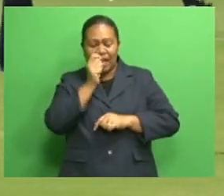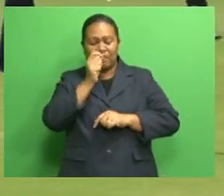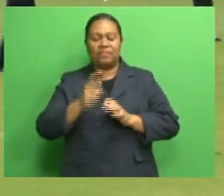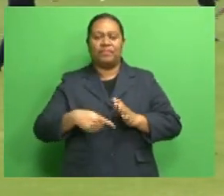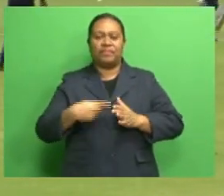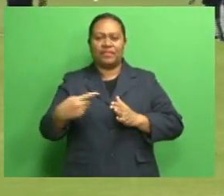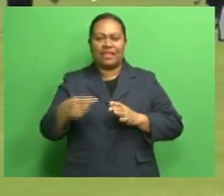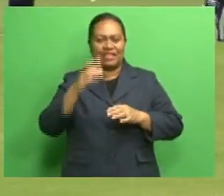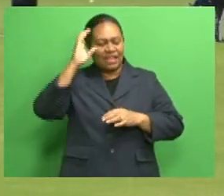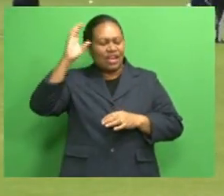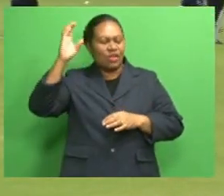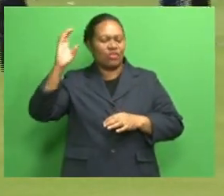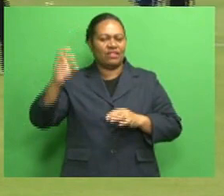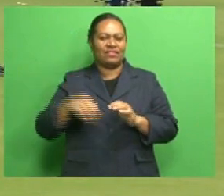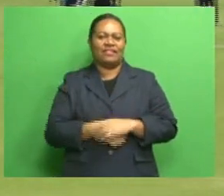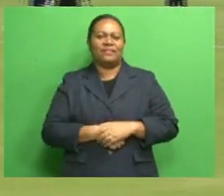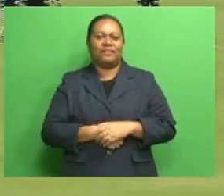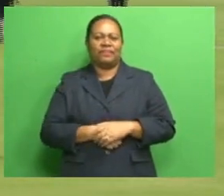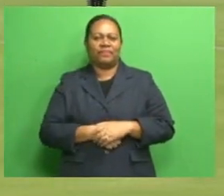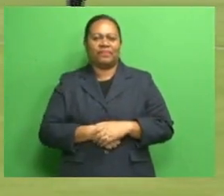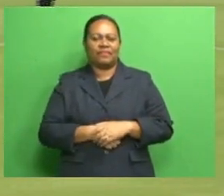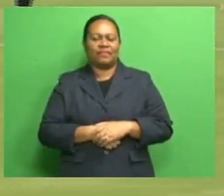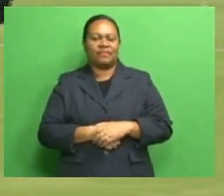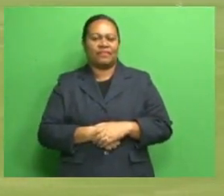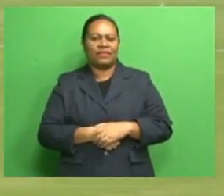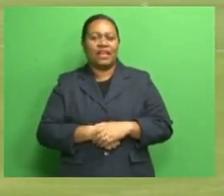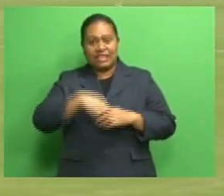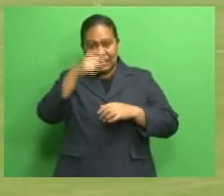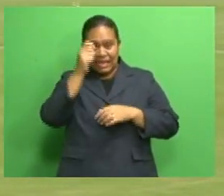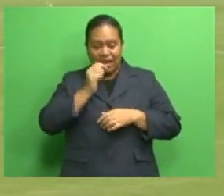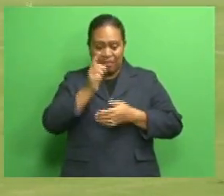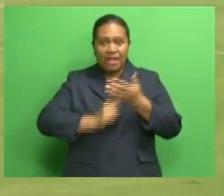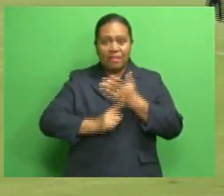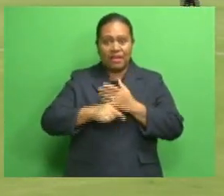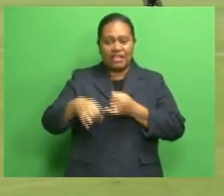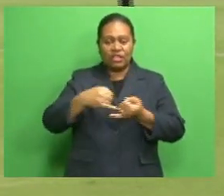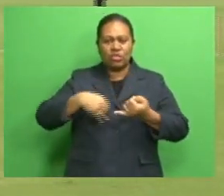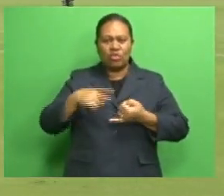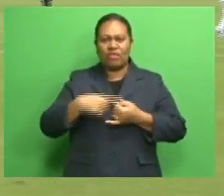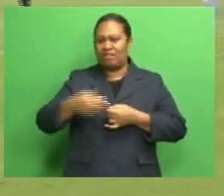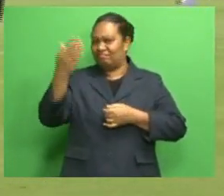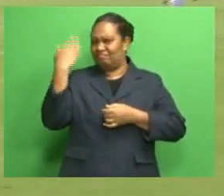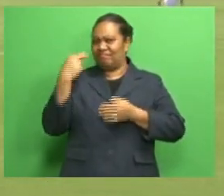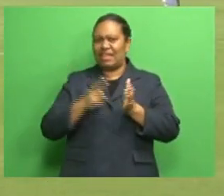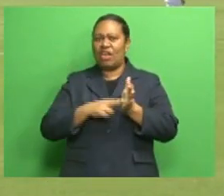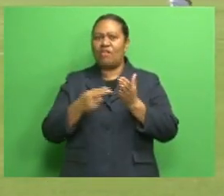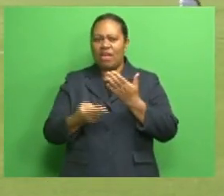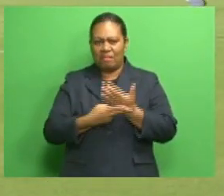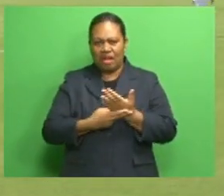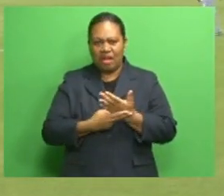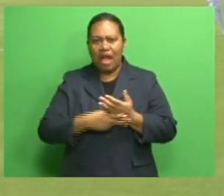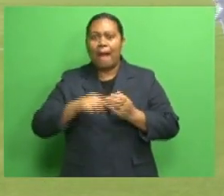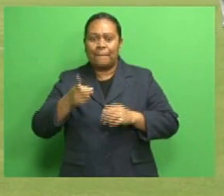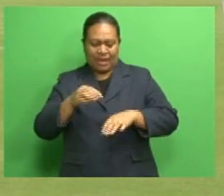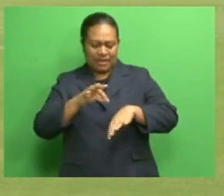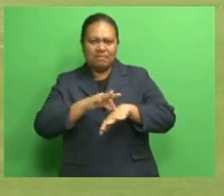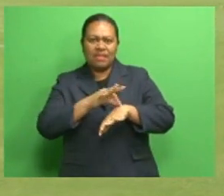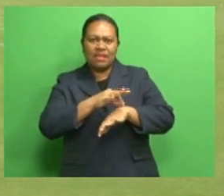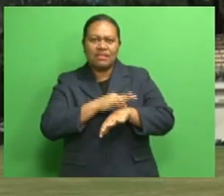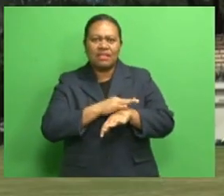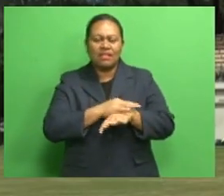country. I think the last time we played a club comp here in Suva was in November, where Mizzles took over Albert